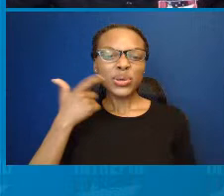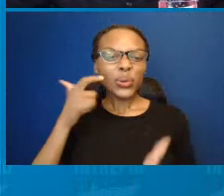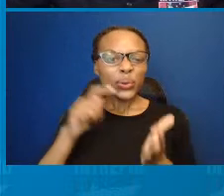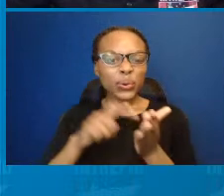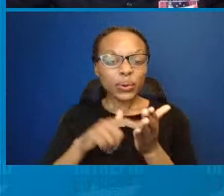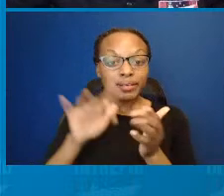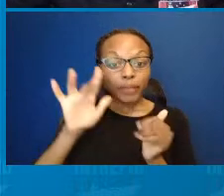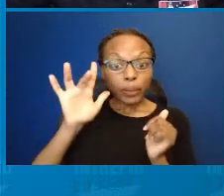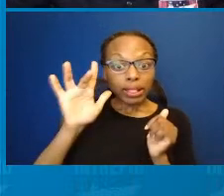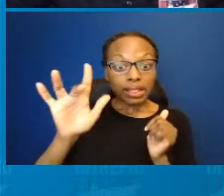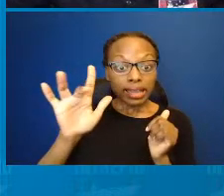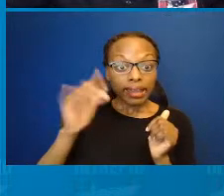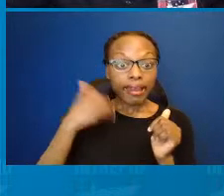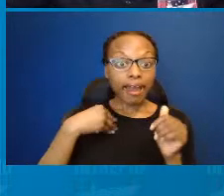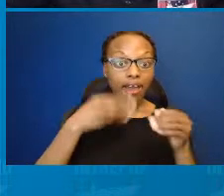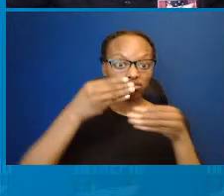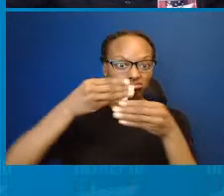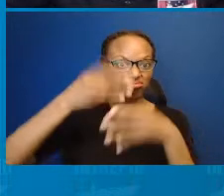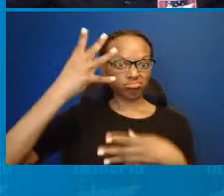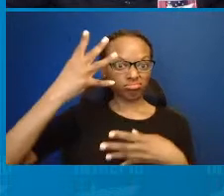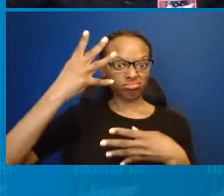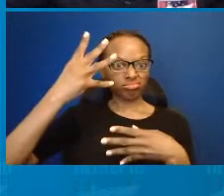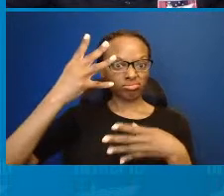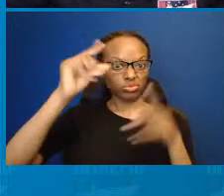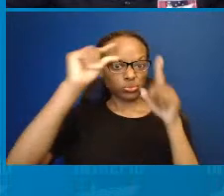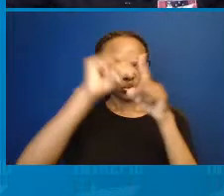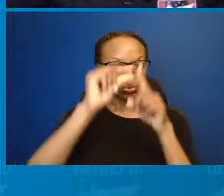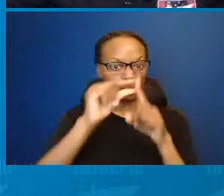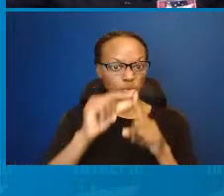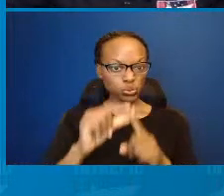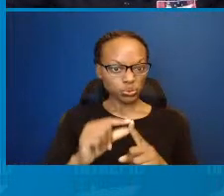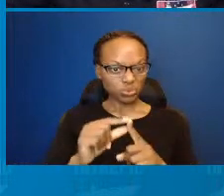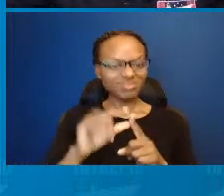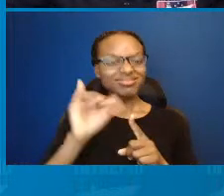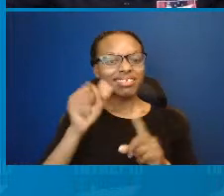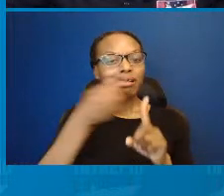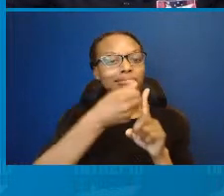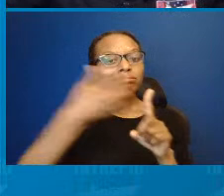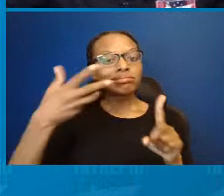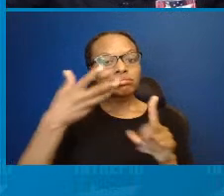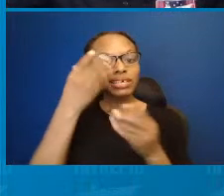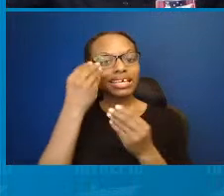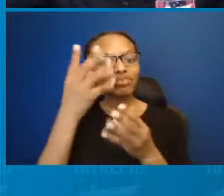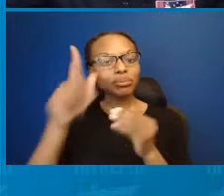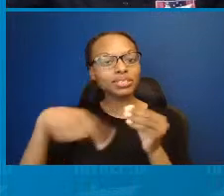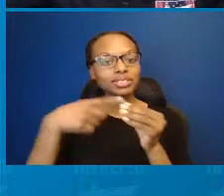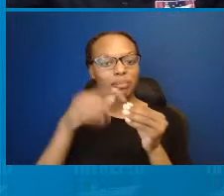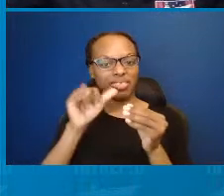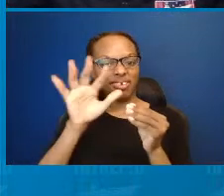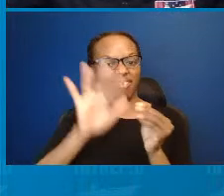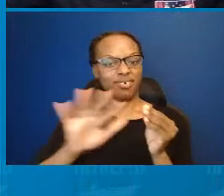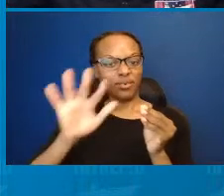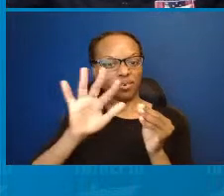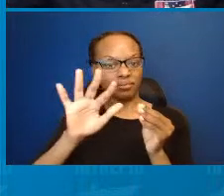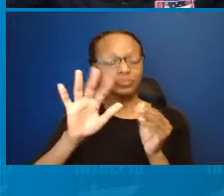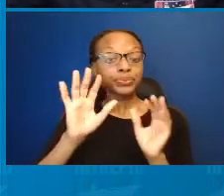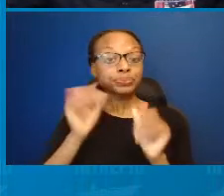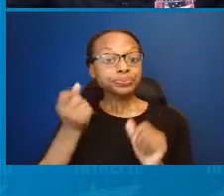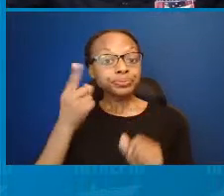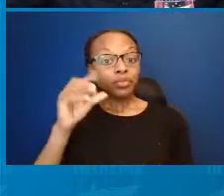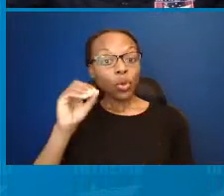that you're clicking in, right? But let's bring this back up. Let's bring up the names. Now, Orion was very